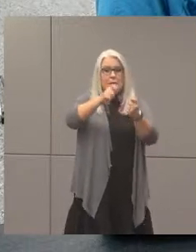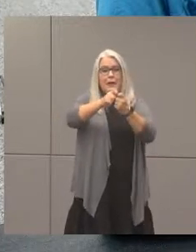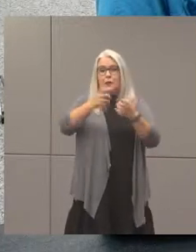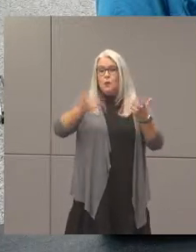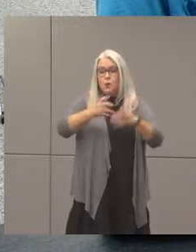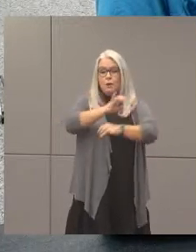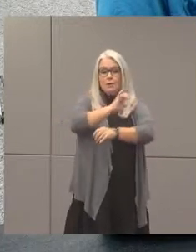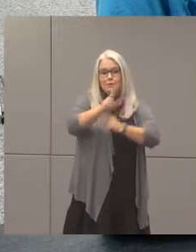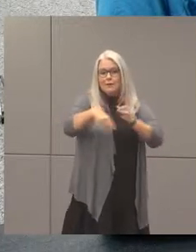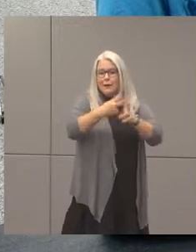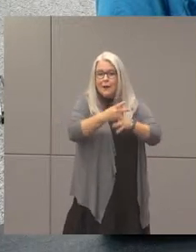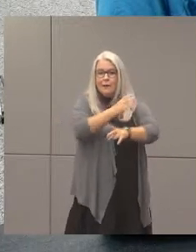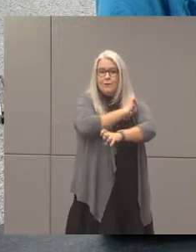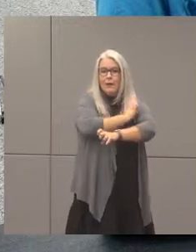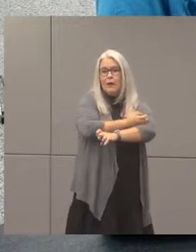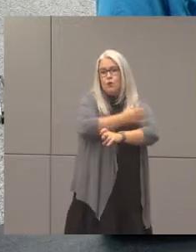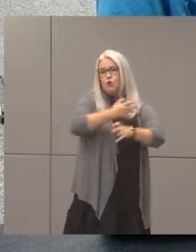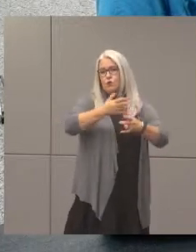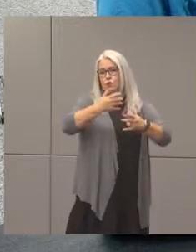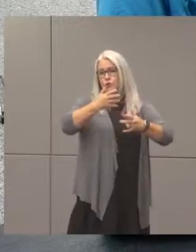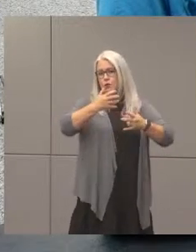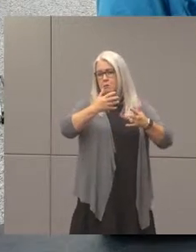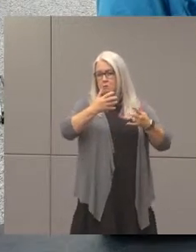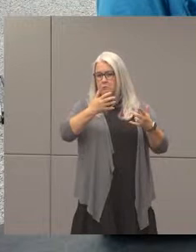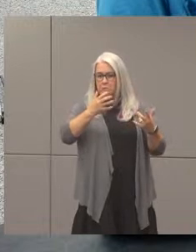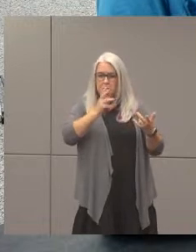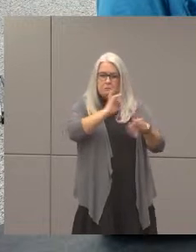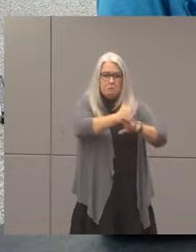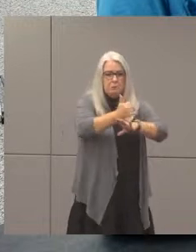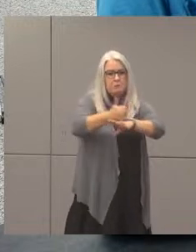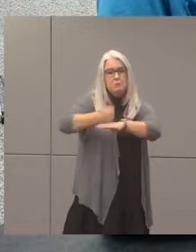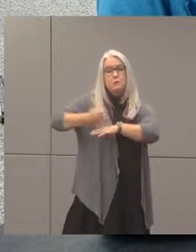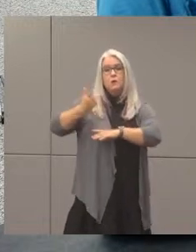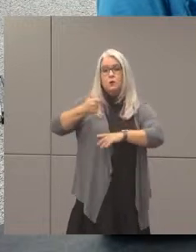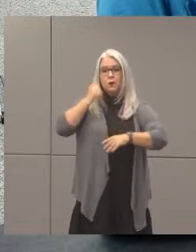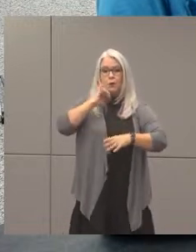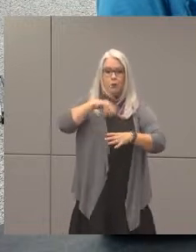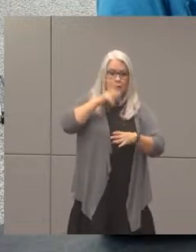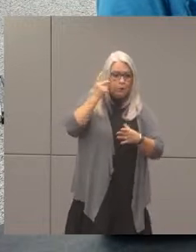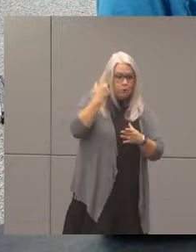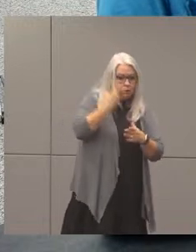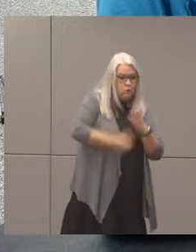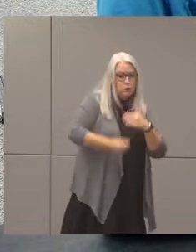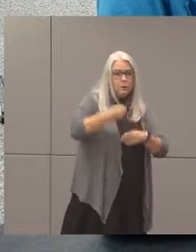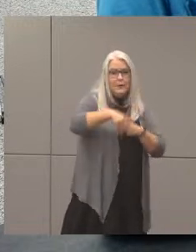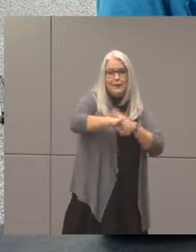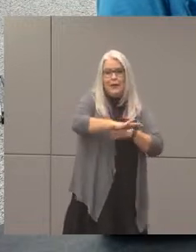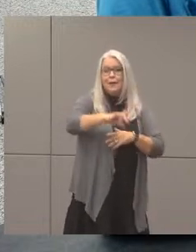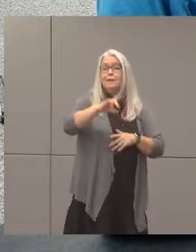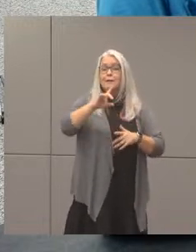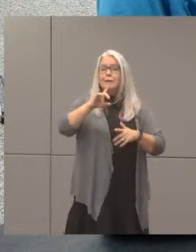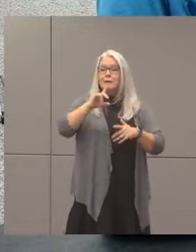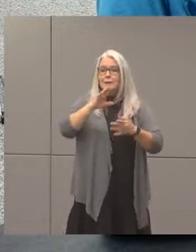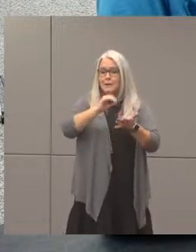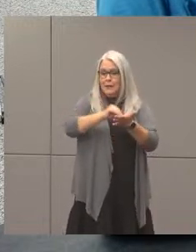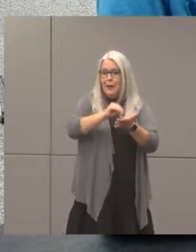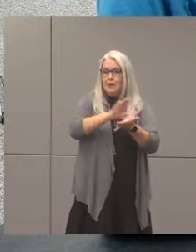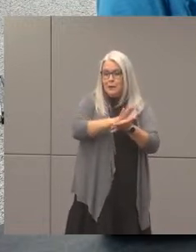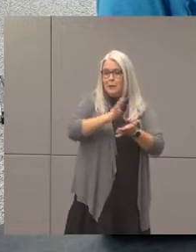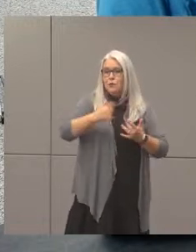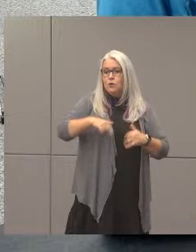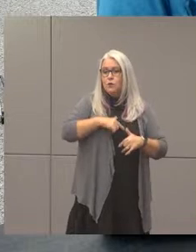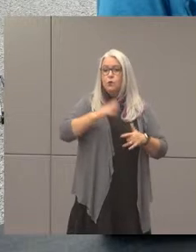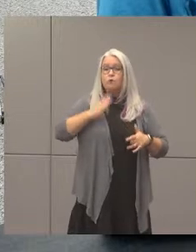measures that are being taken. So we'll be, deep into all that documentation. So if it's needed for that environmental report, we certainly